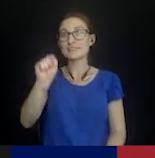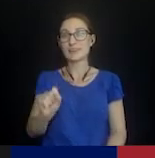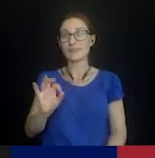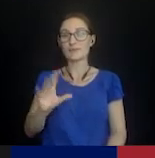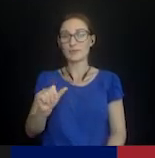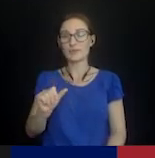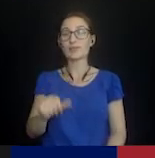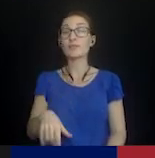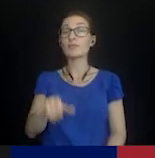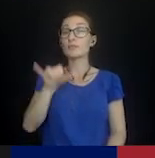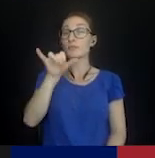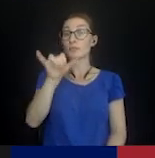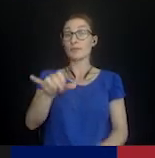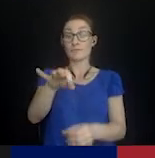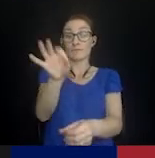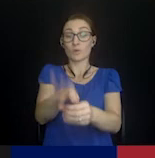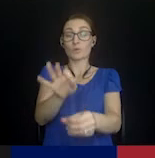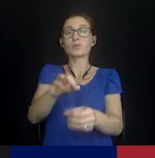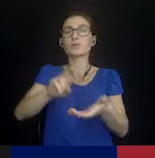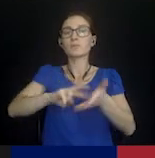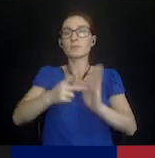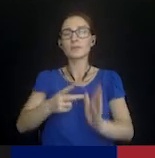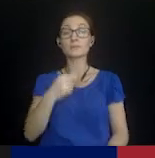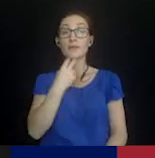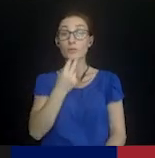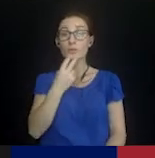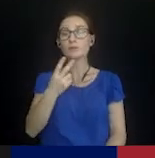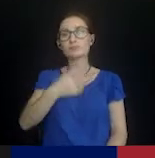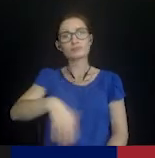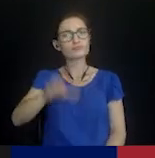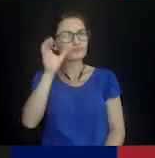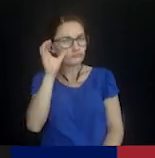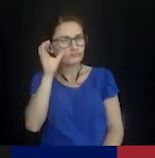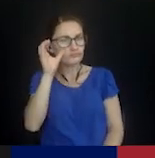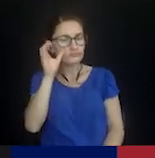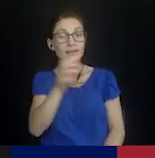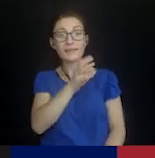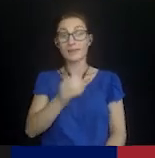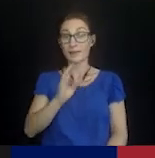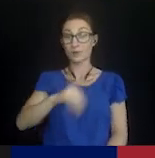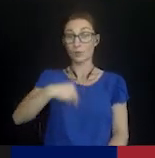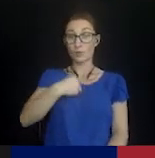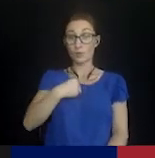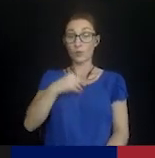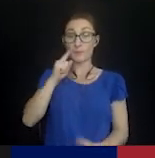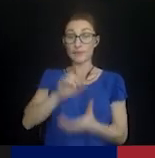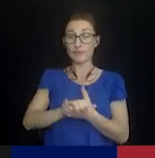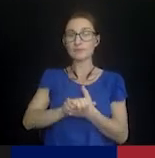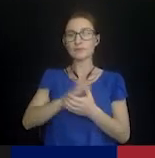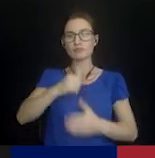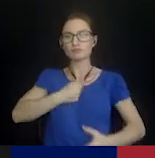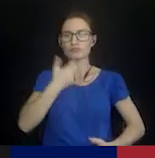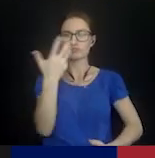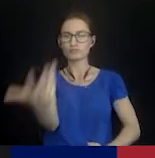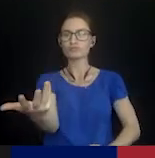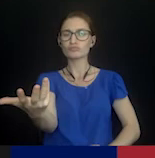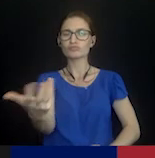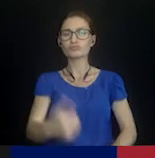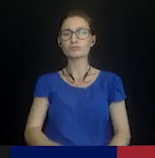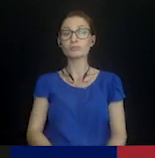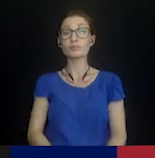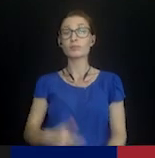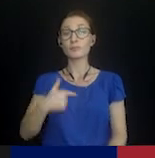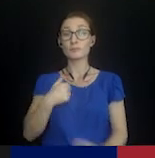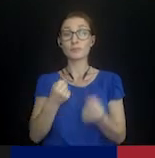voting represents having my voice heard and putting into practice my core beliefs. As an advocate for the disability community,